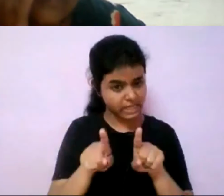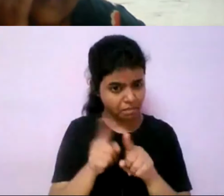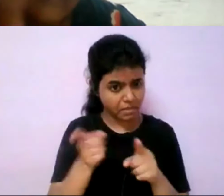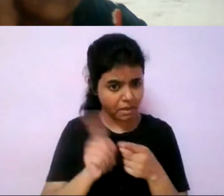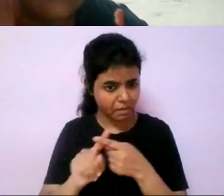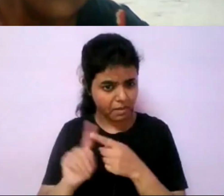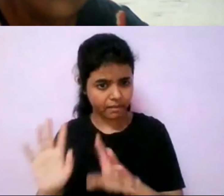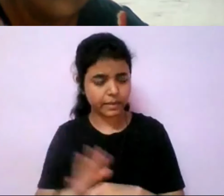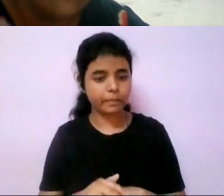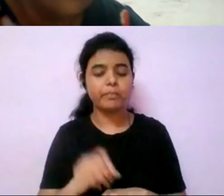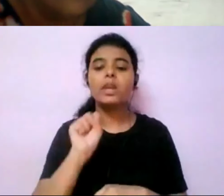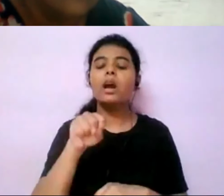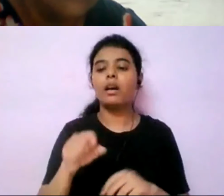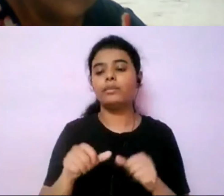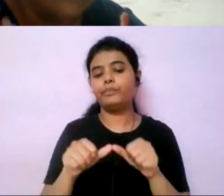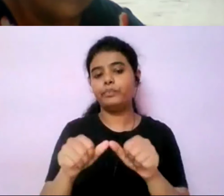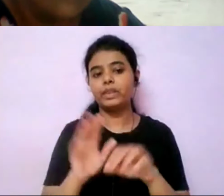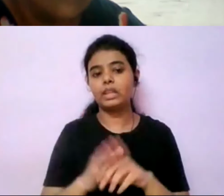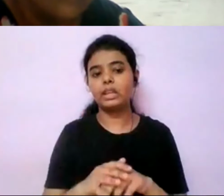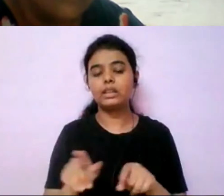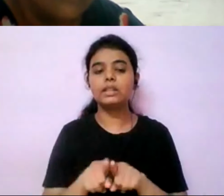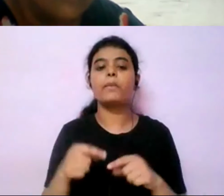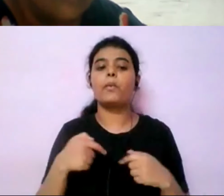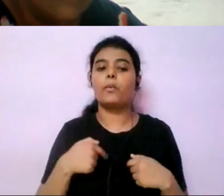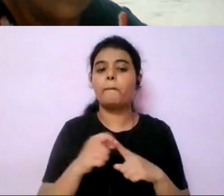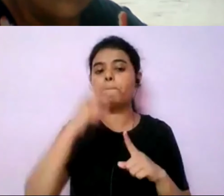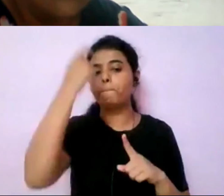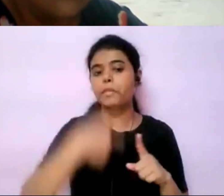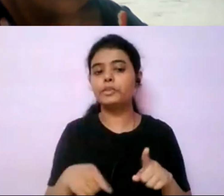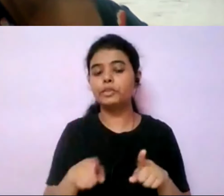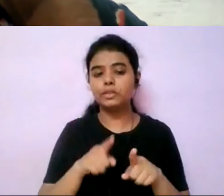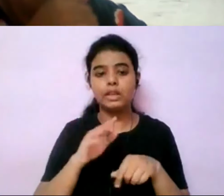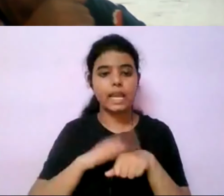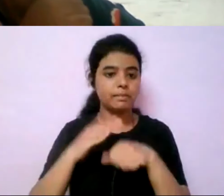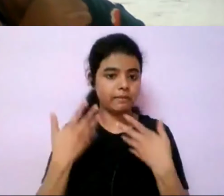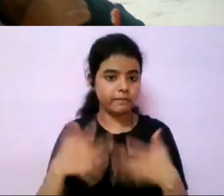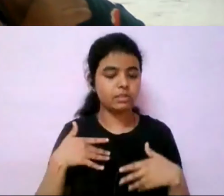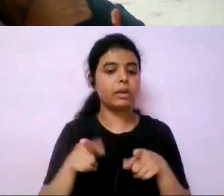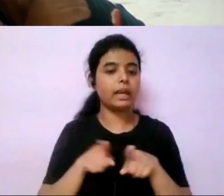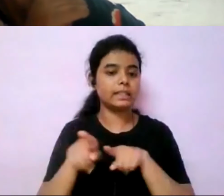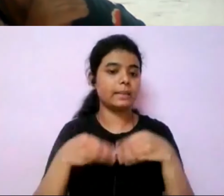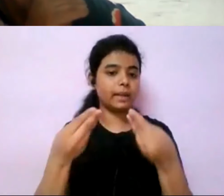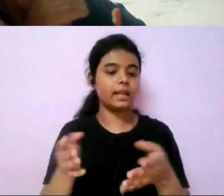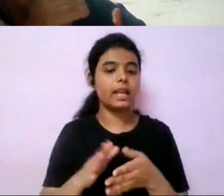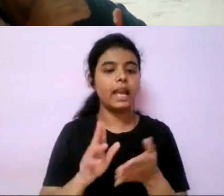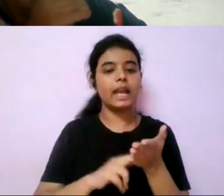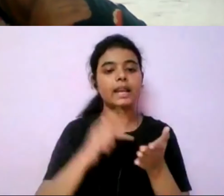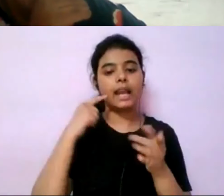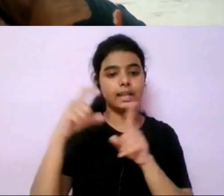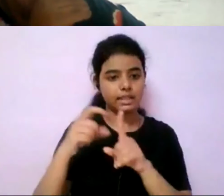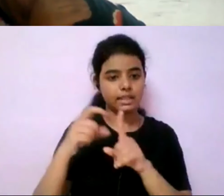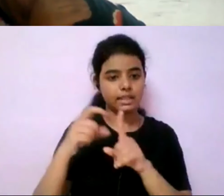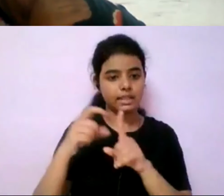your question by giving you a personal sort of example, because I teach at NID. And in fact, it was some